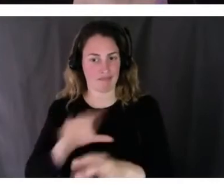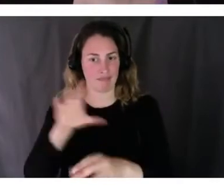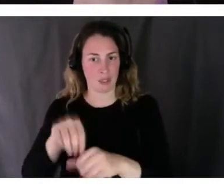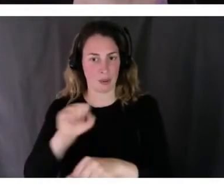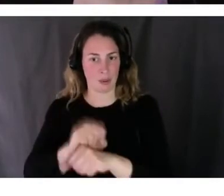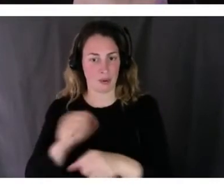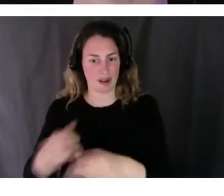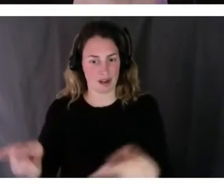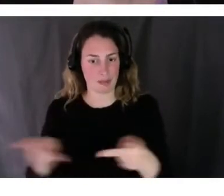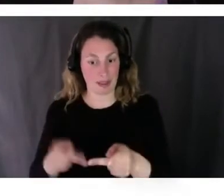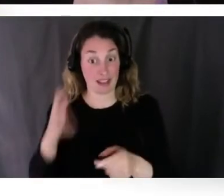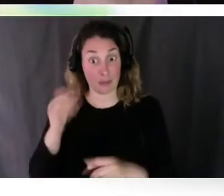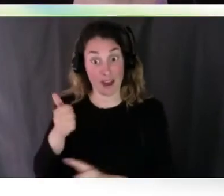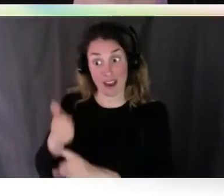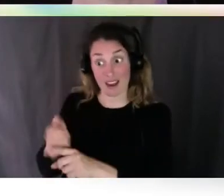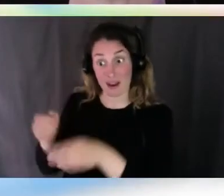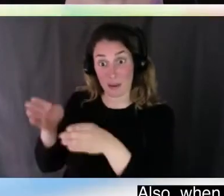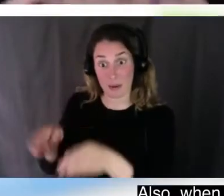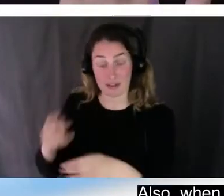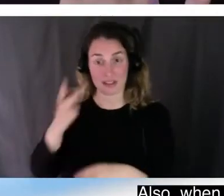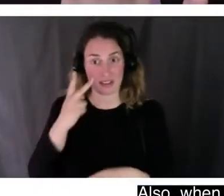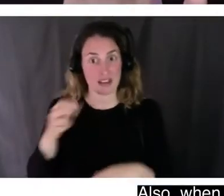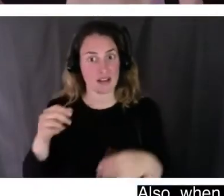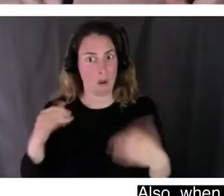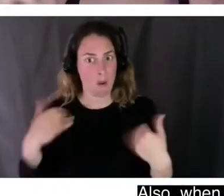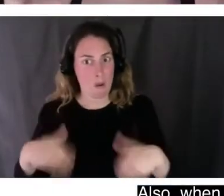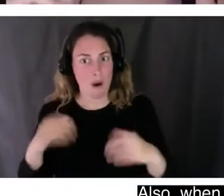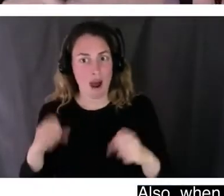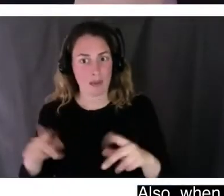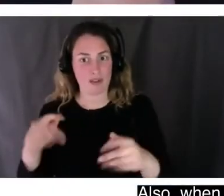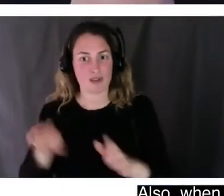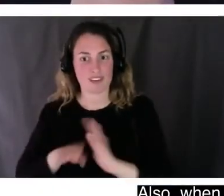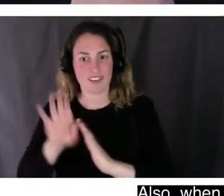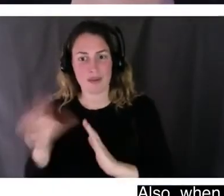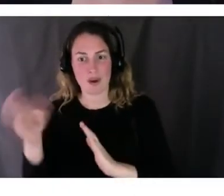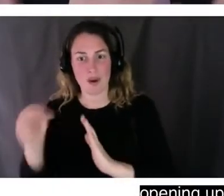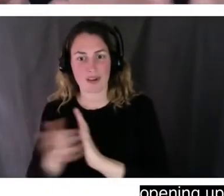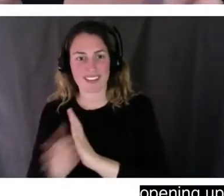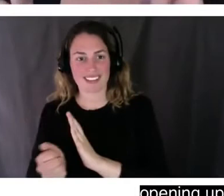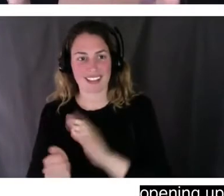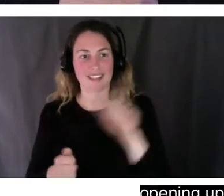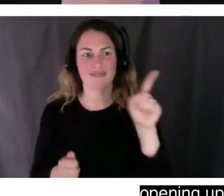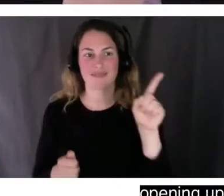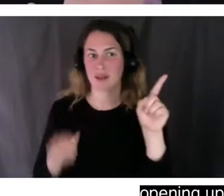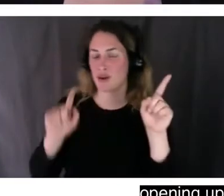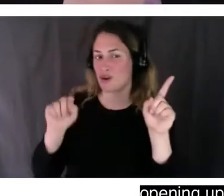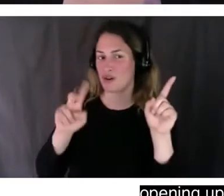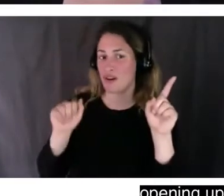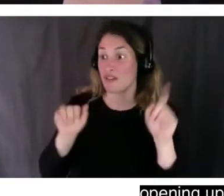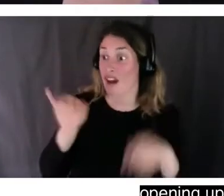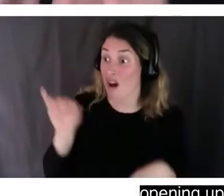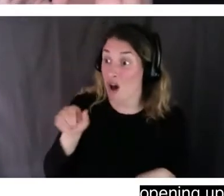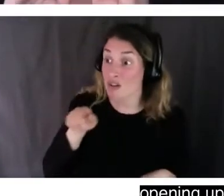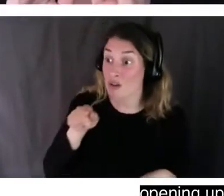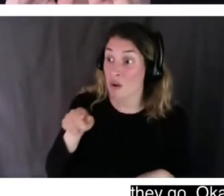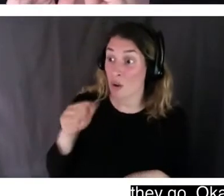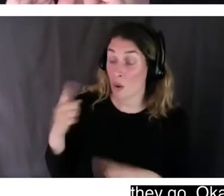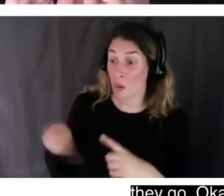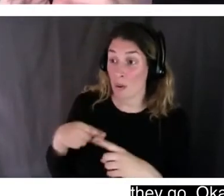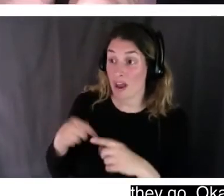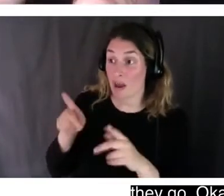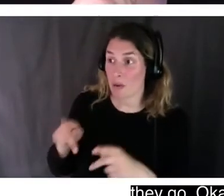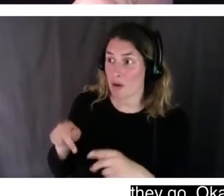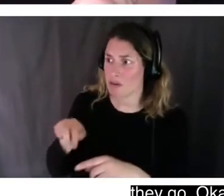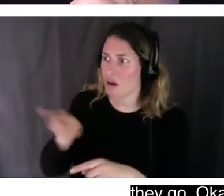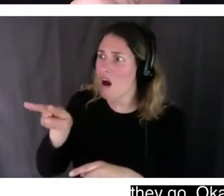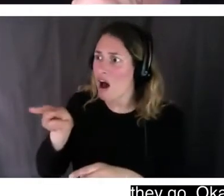own skill sets. Also, when they see someone like yourself opening up those doors and they look and they